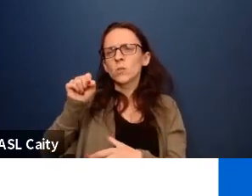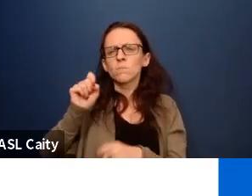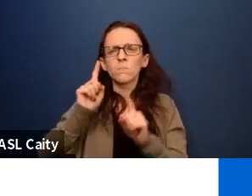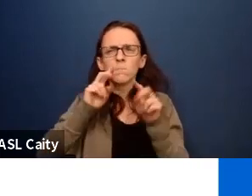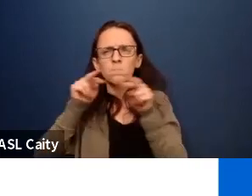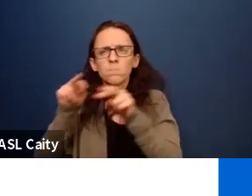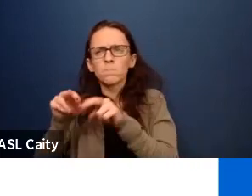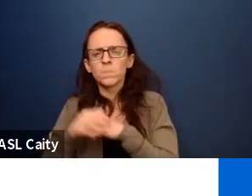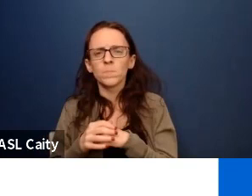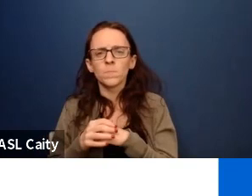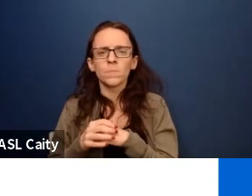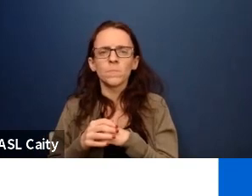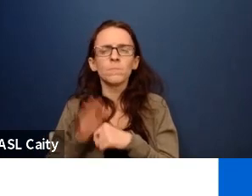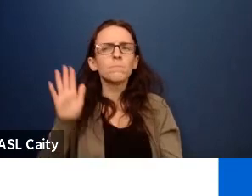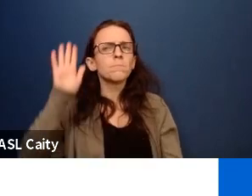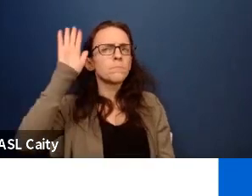Are you talking about the